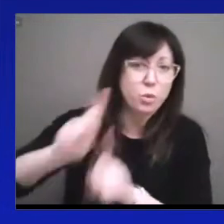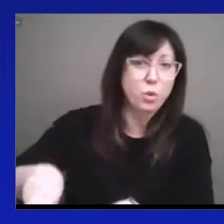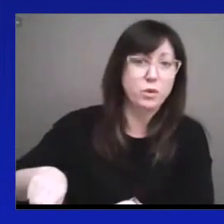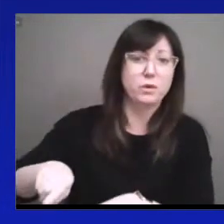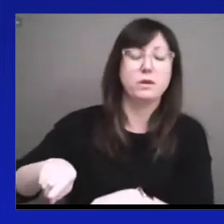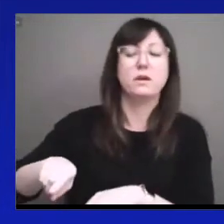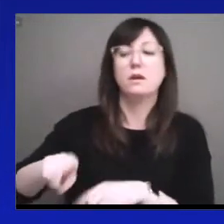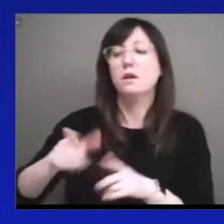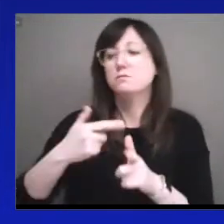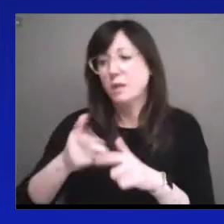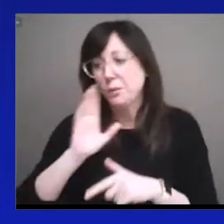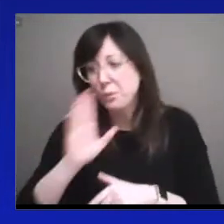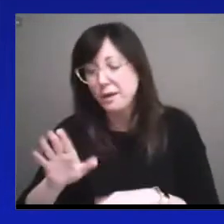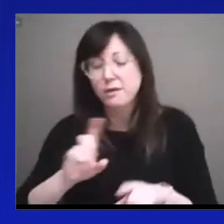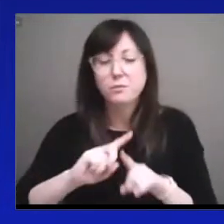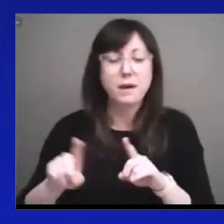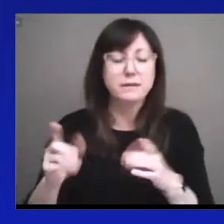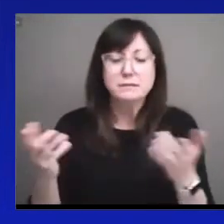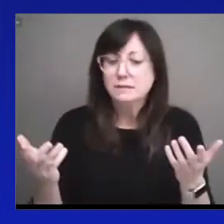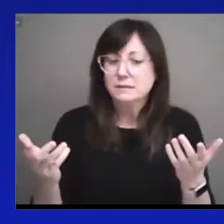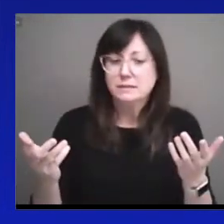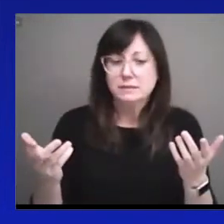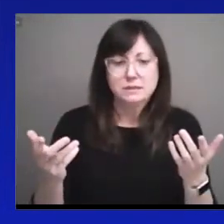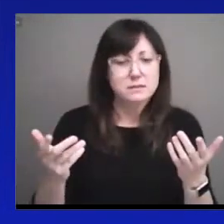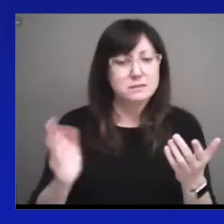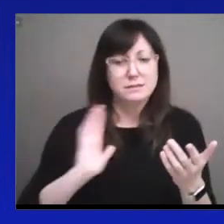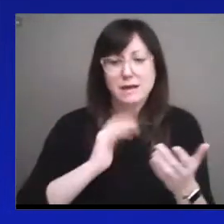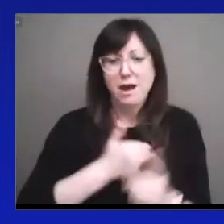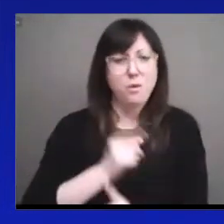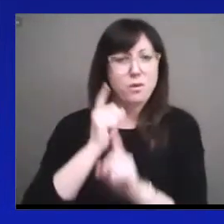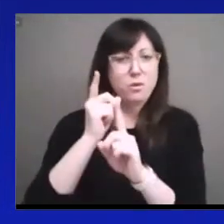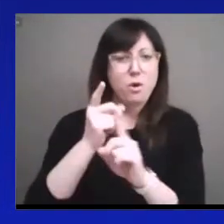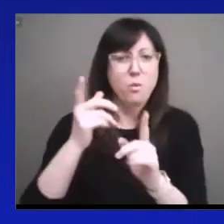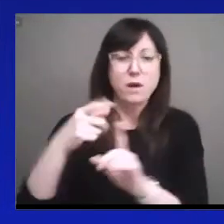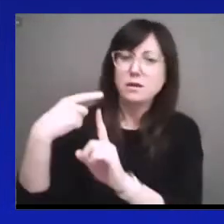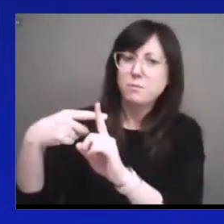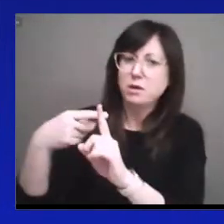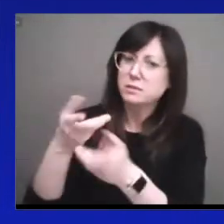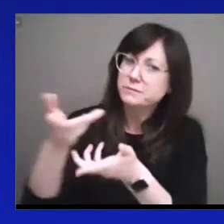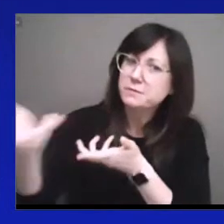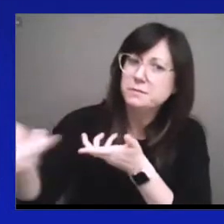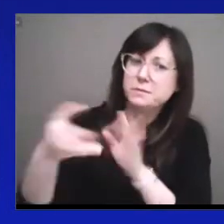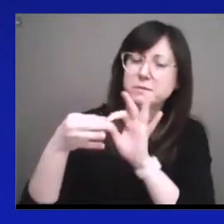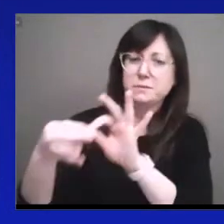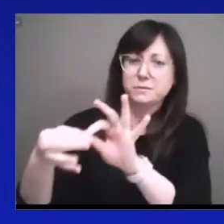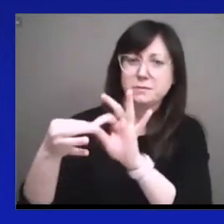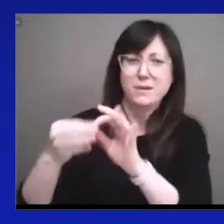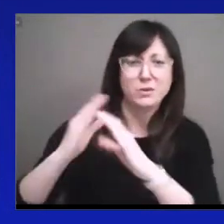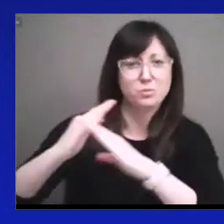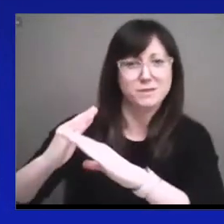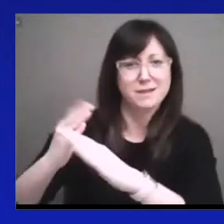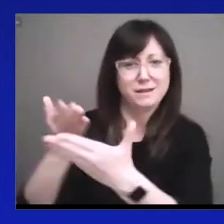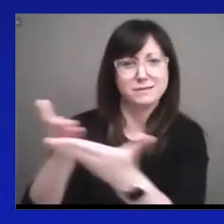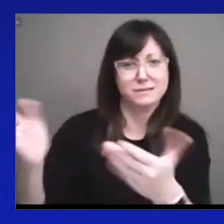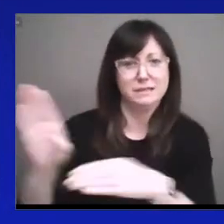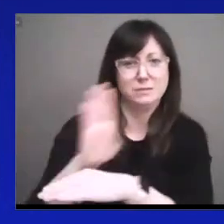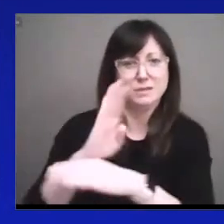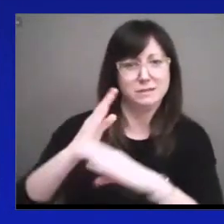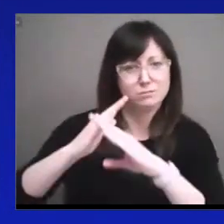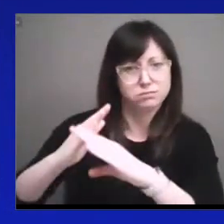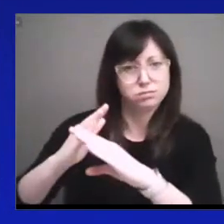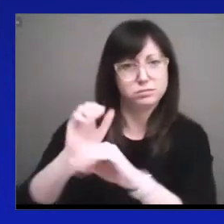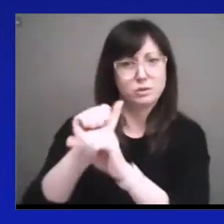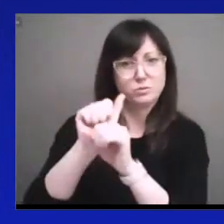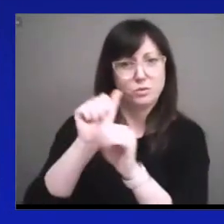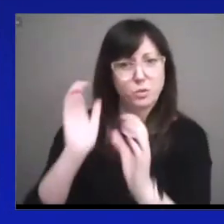would. But we're fostering an environment where we're working with workplaces to protect their workers, to make sure